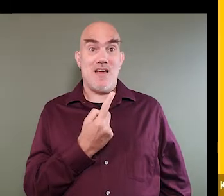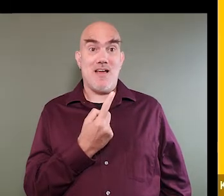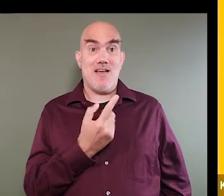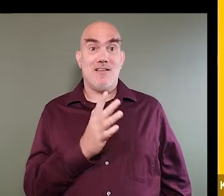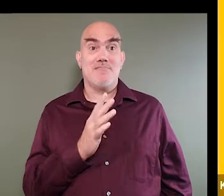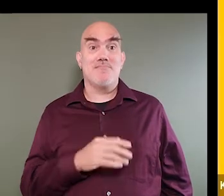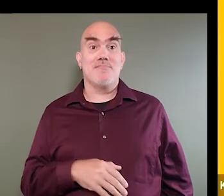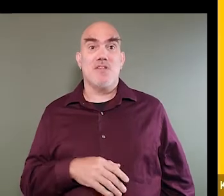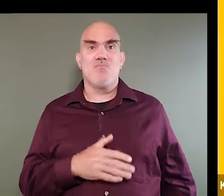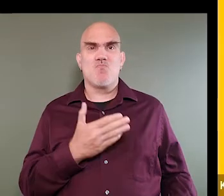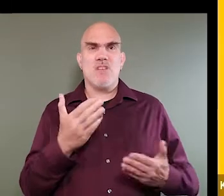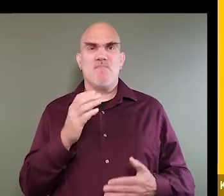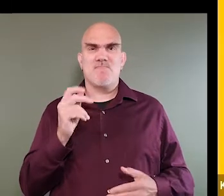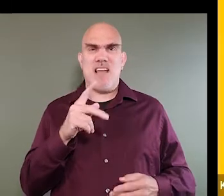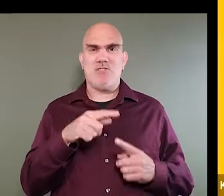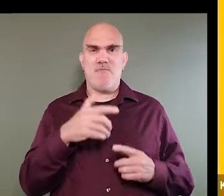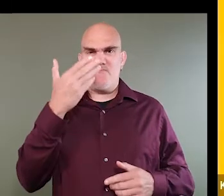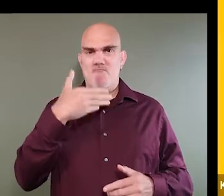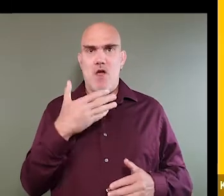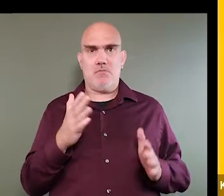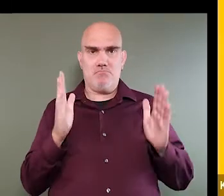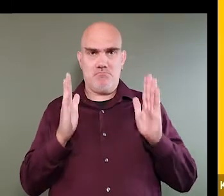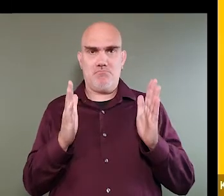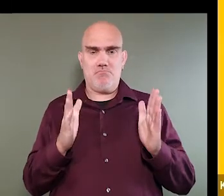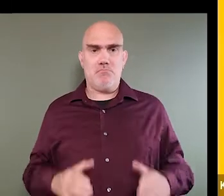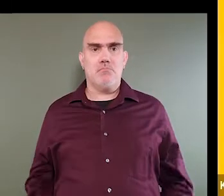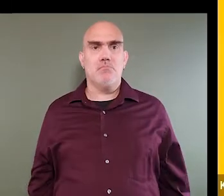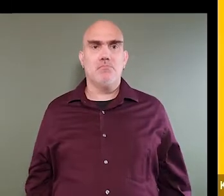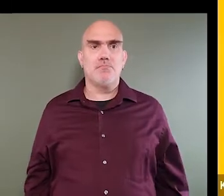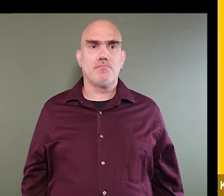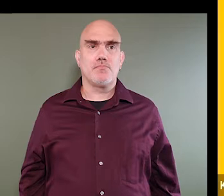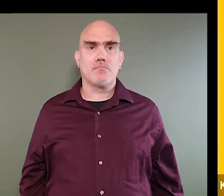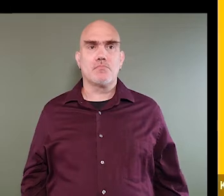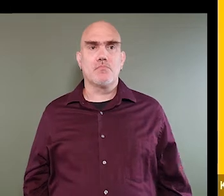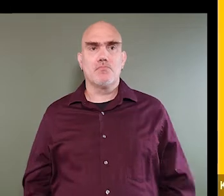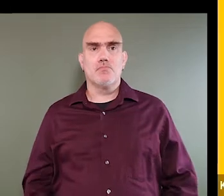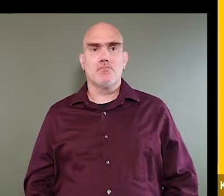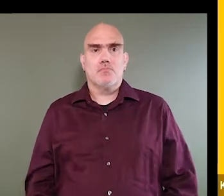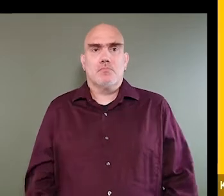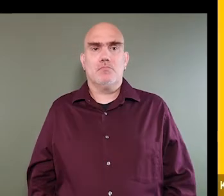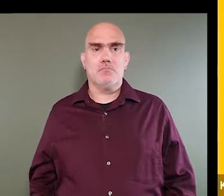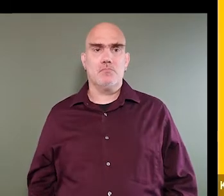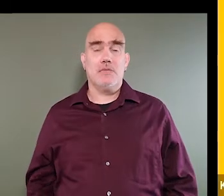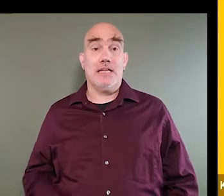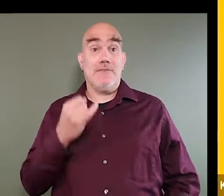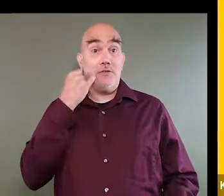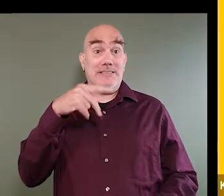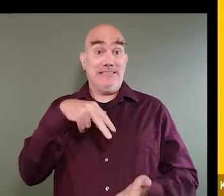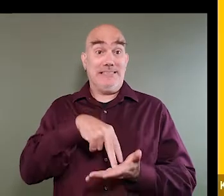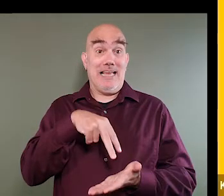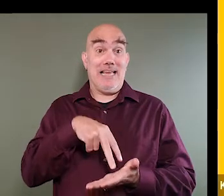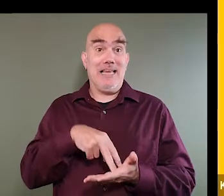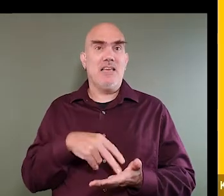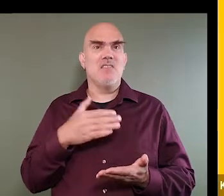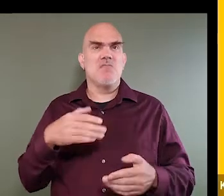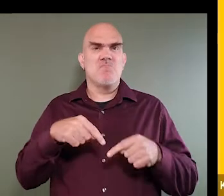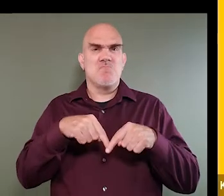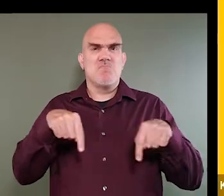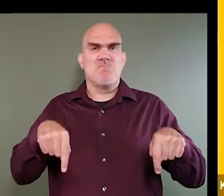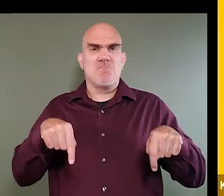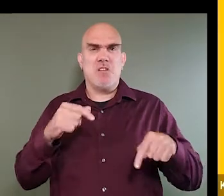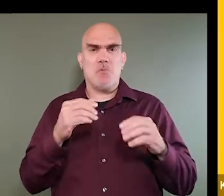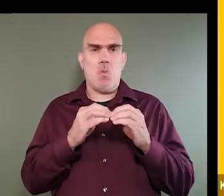1. Bring it back to the front. Whew. If you're standing up, let's bring those legs out a little bit